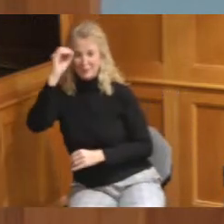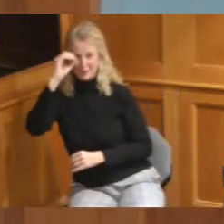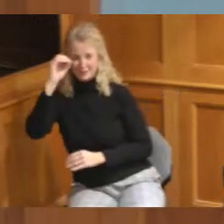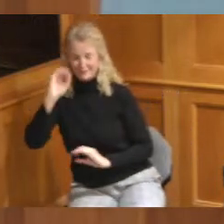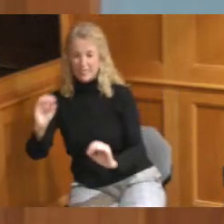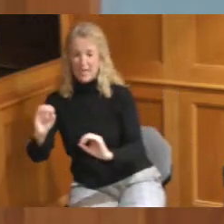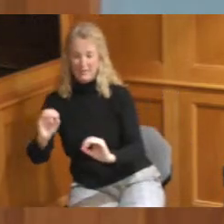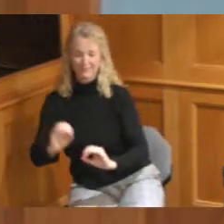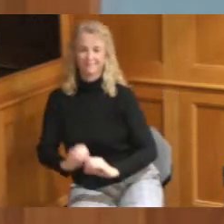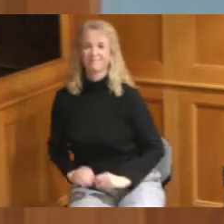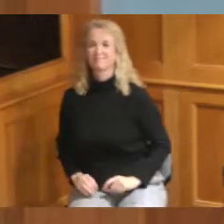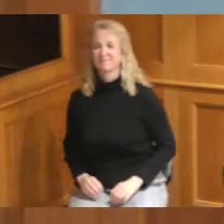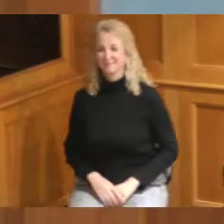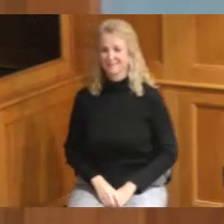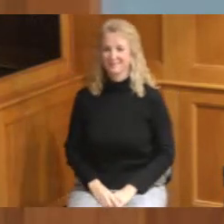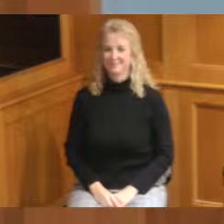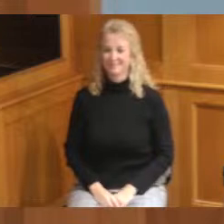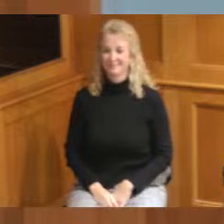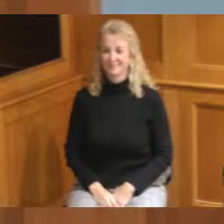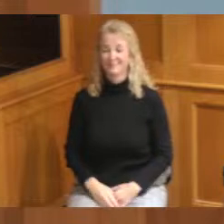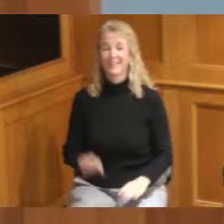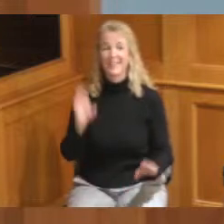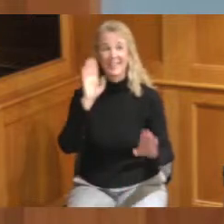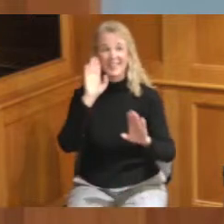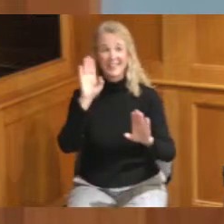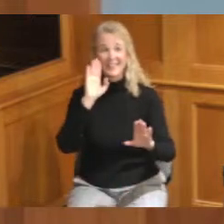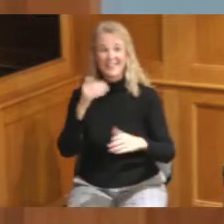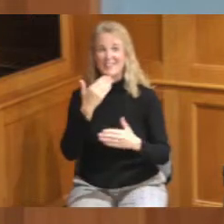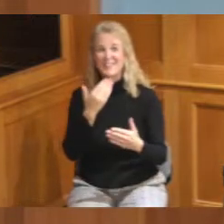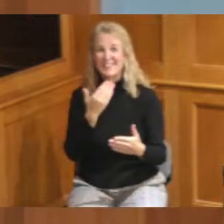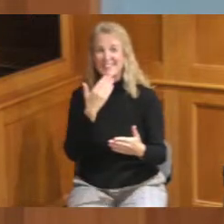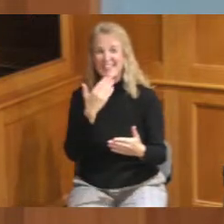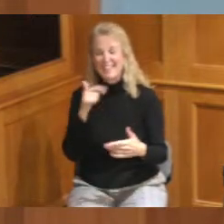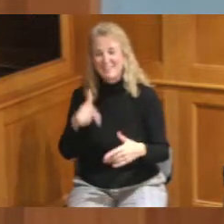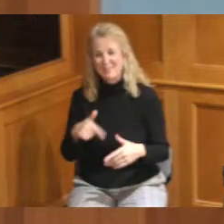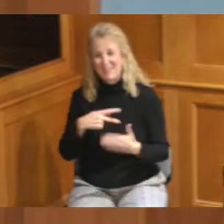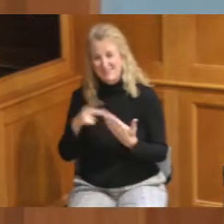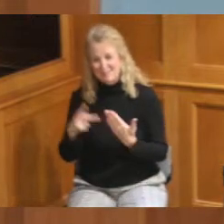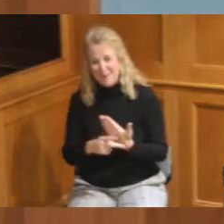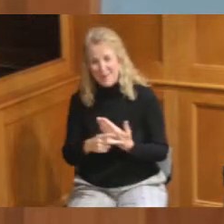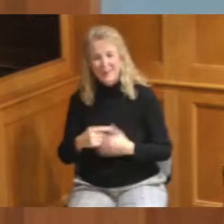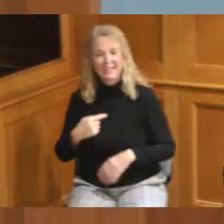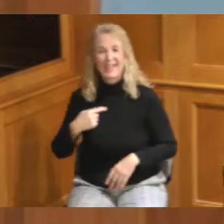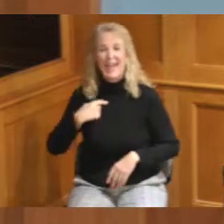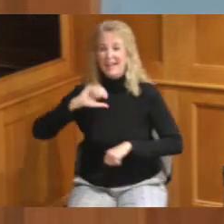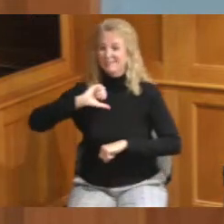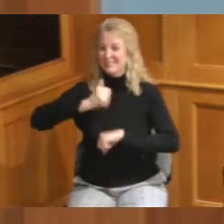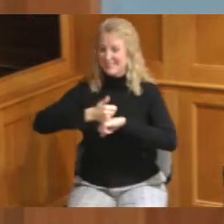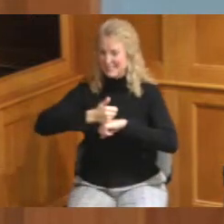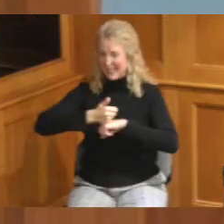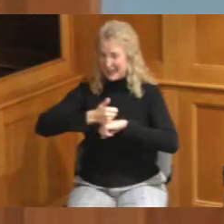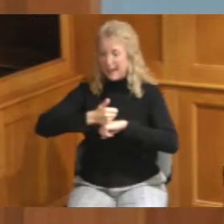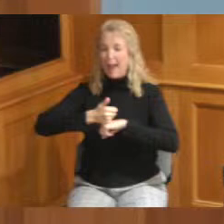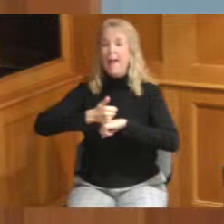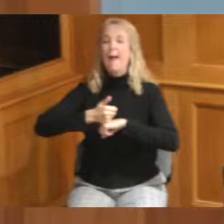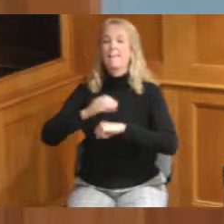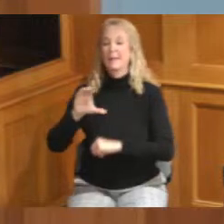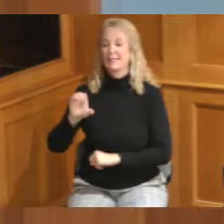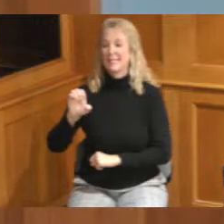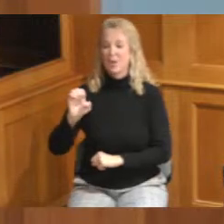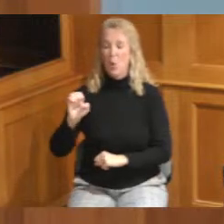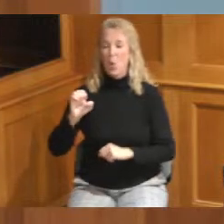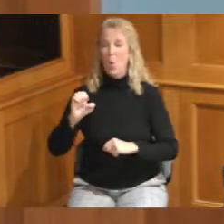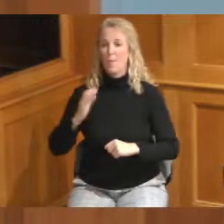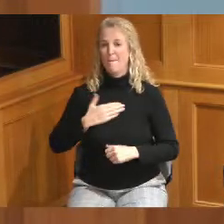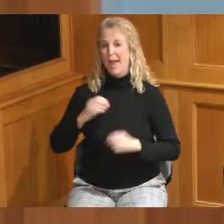Okay, great. Greetings. Thank you so much for having me. I'm the founder and CEO from Fatherless to Fearless.